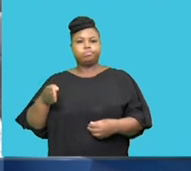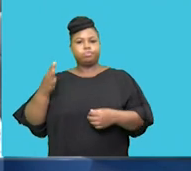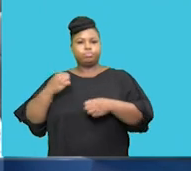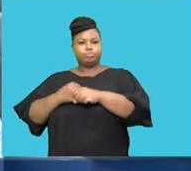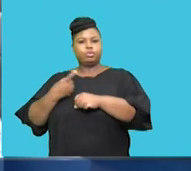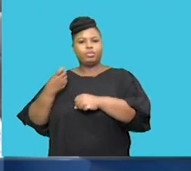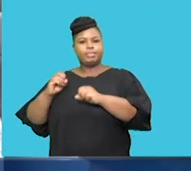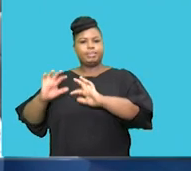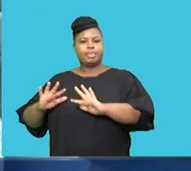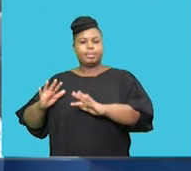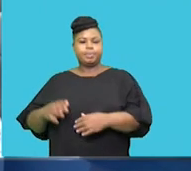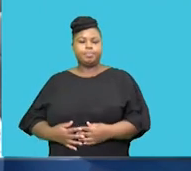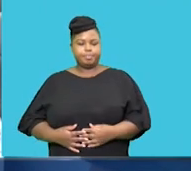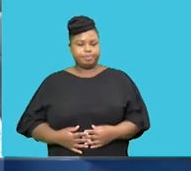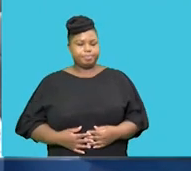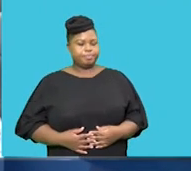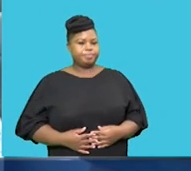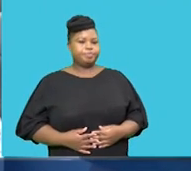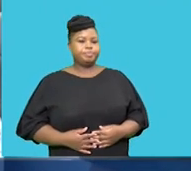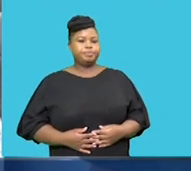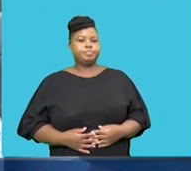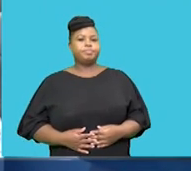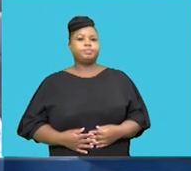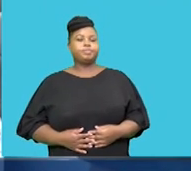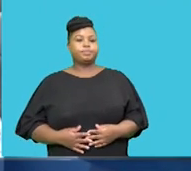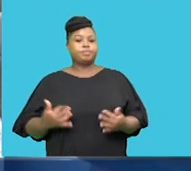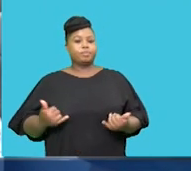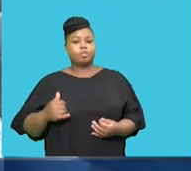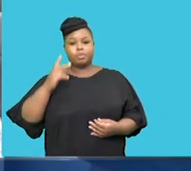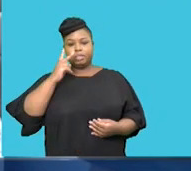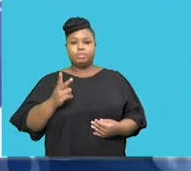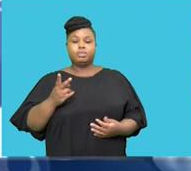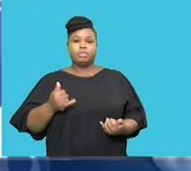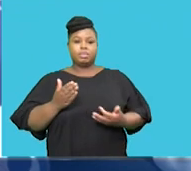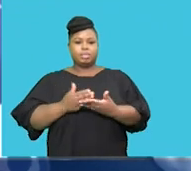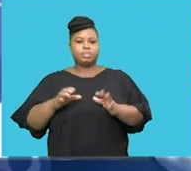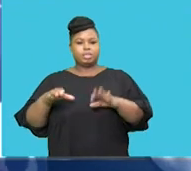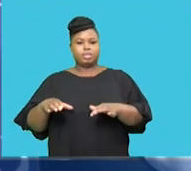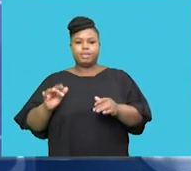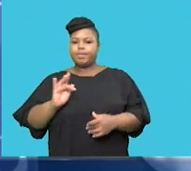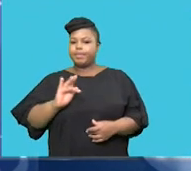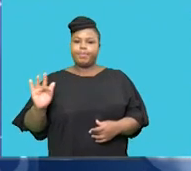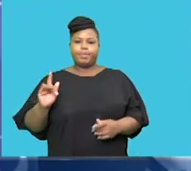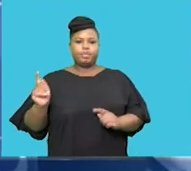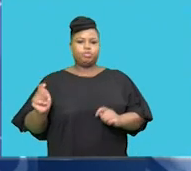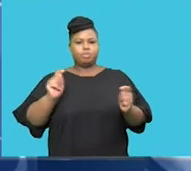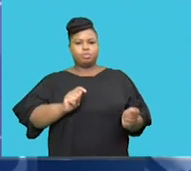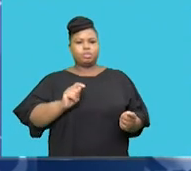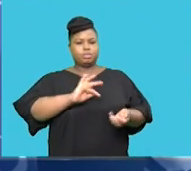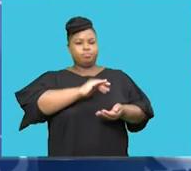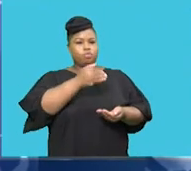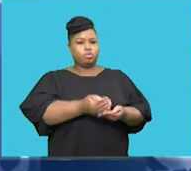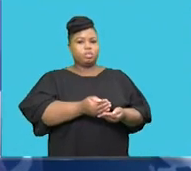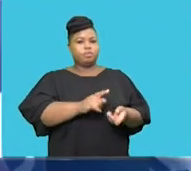2010. Noting the absence of transformation within the sector and projects funded by